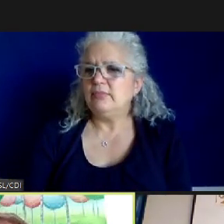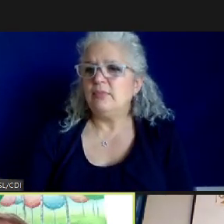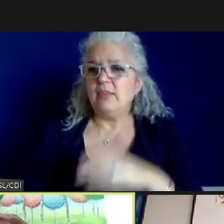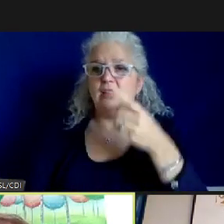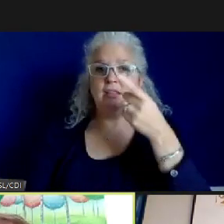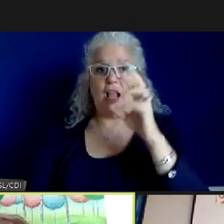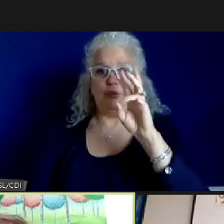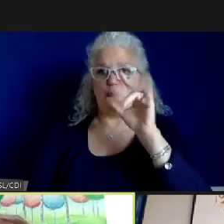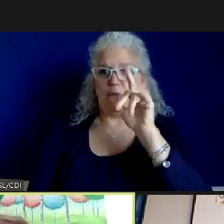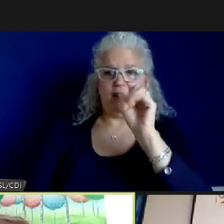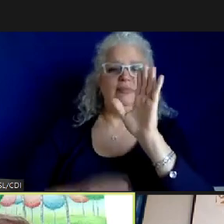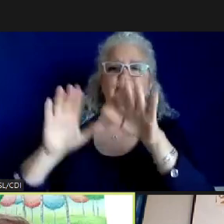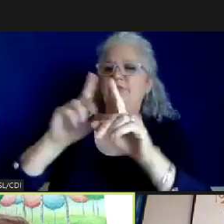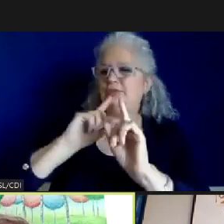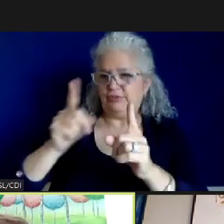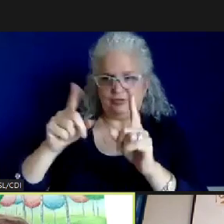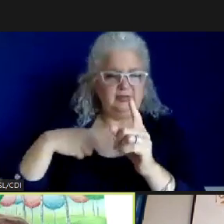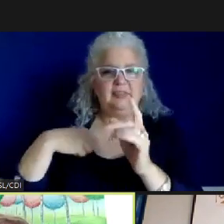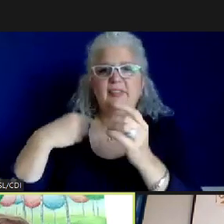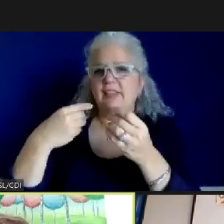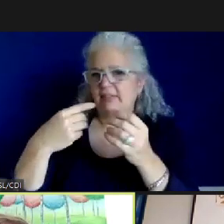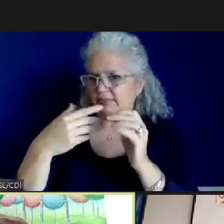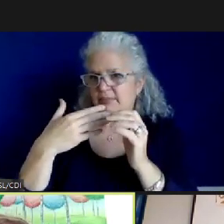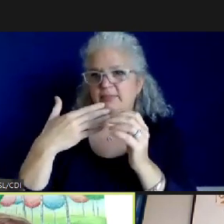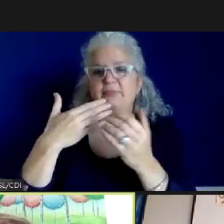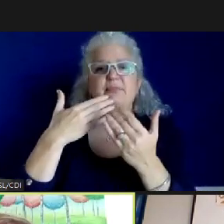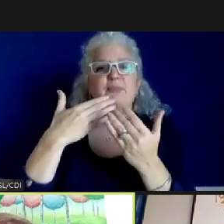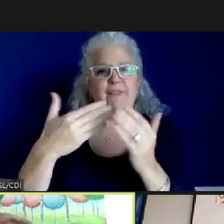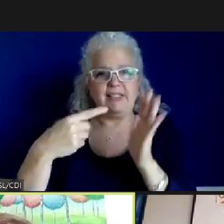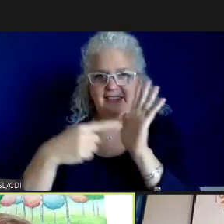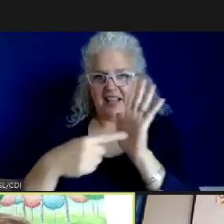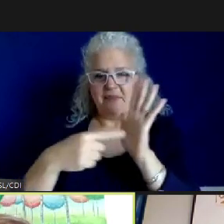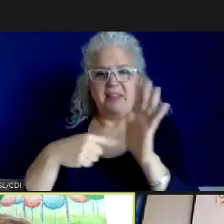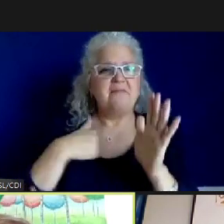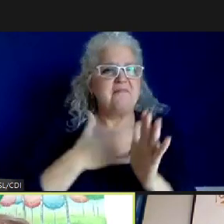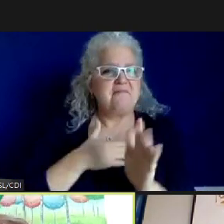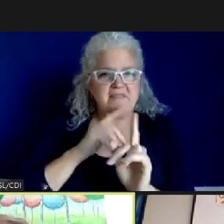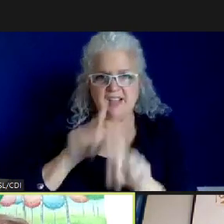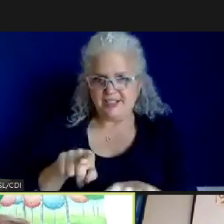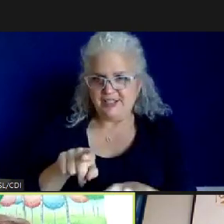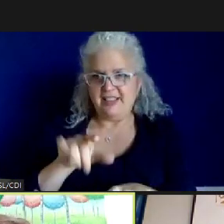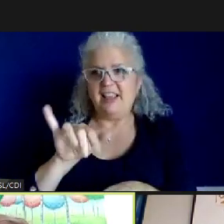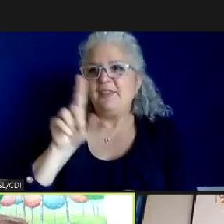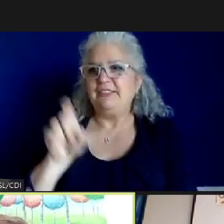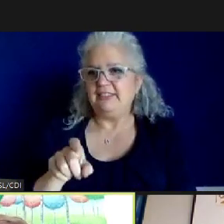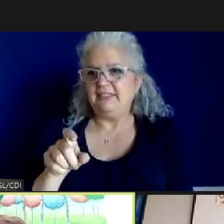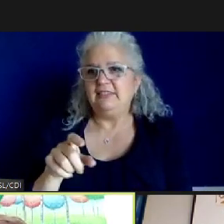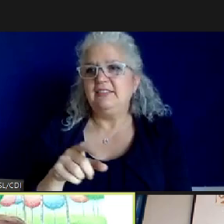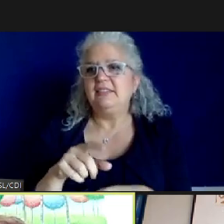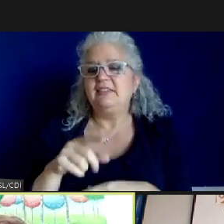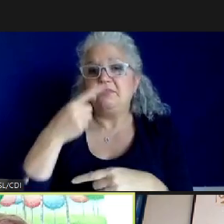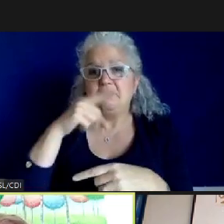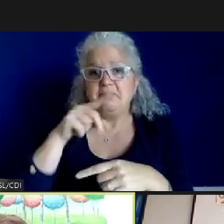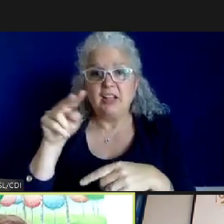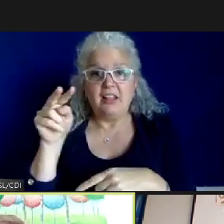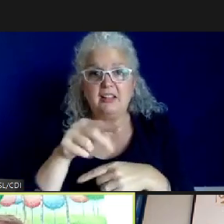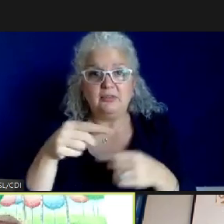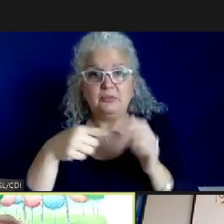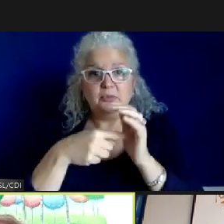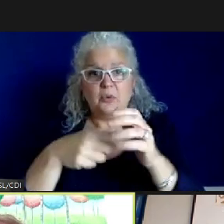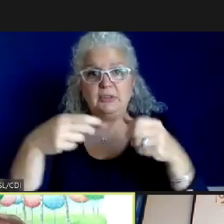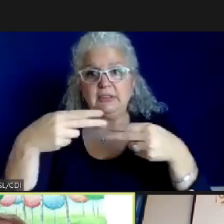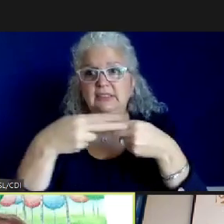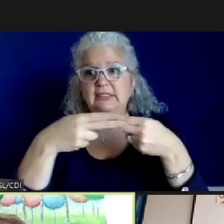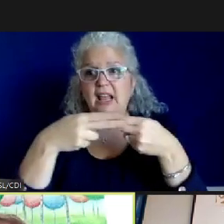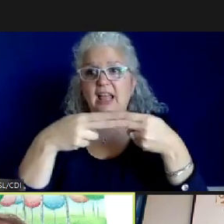getting. If we could bring up, if the slide presentation is still available, to bring up the slides where the tiers were represented, we